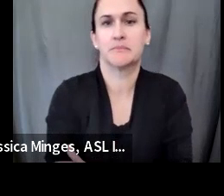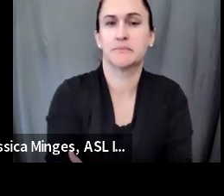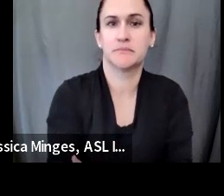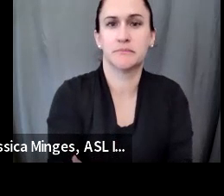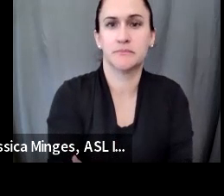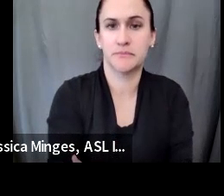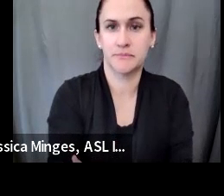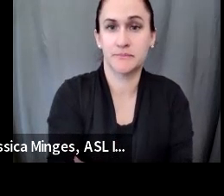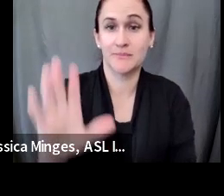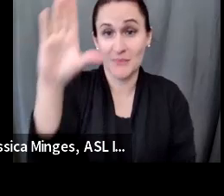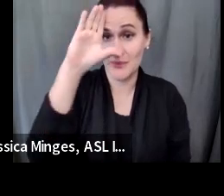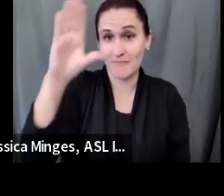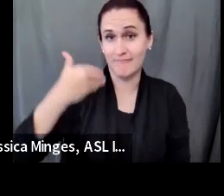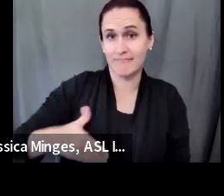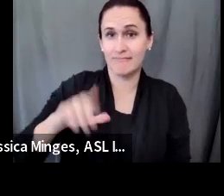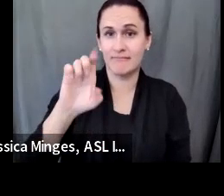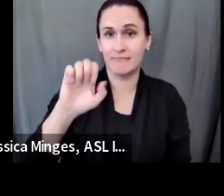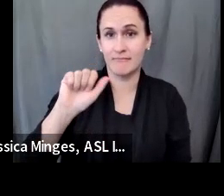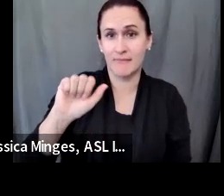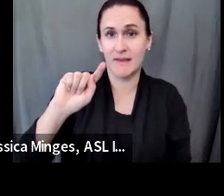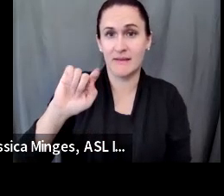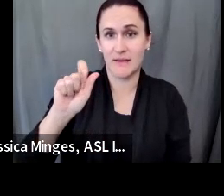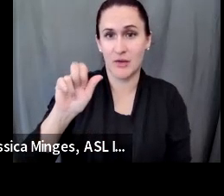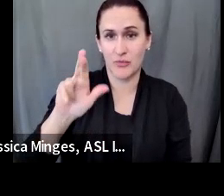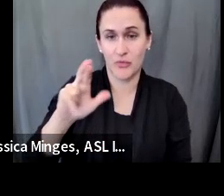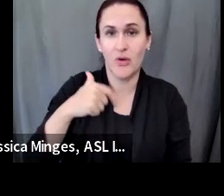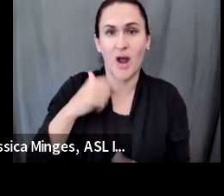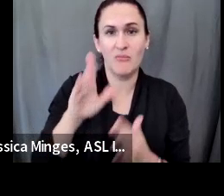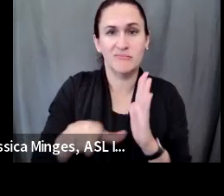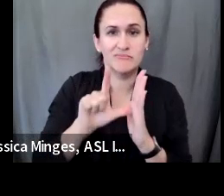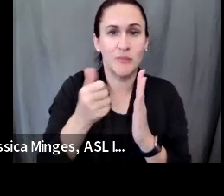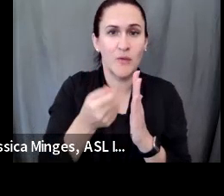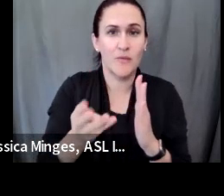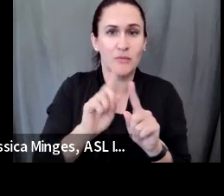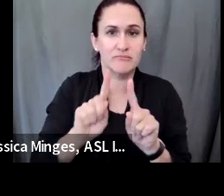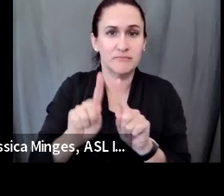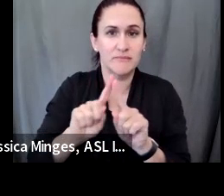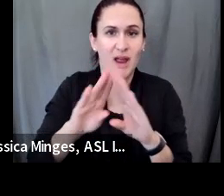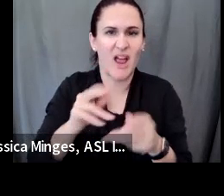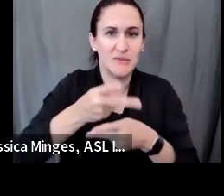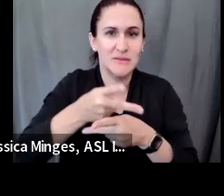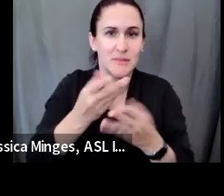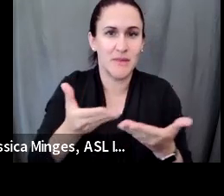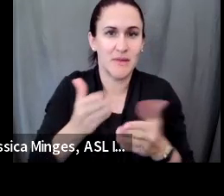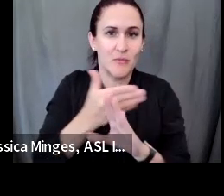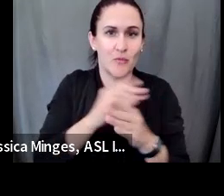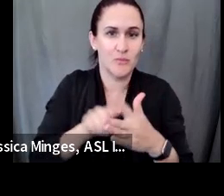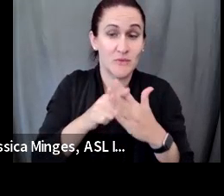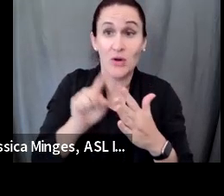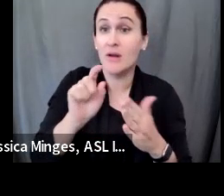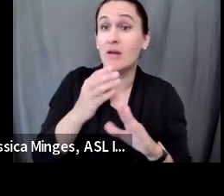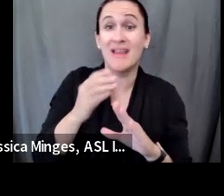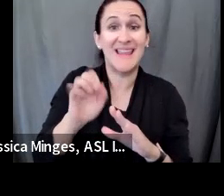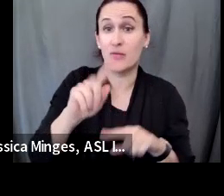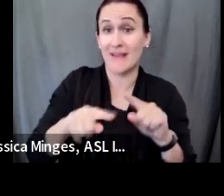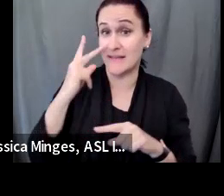Okay, hello, my name is Lee Taylor, and I'm going to go over a few housekeeping items before we get started. For those of you that can't see